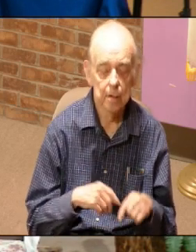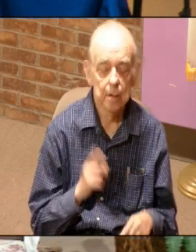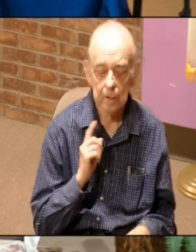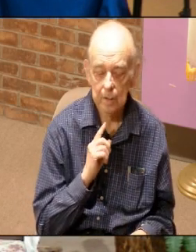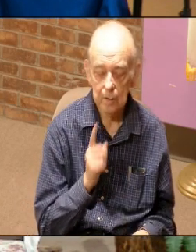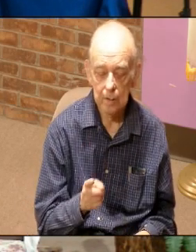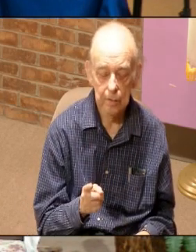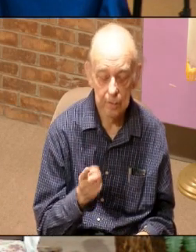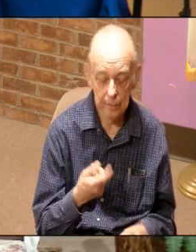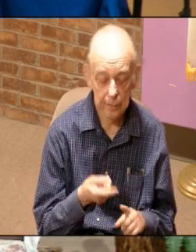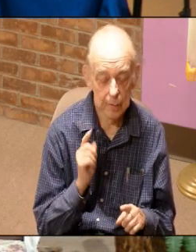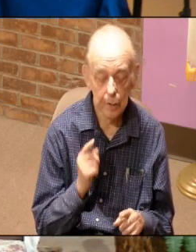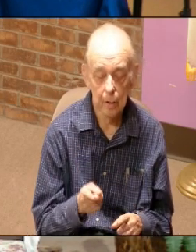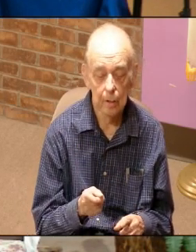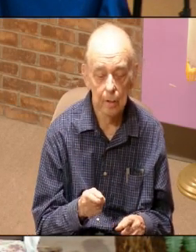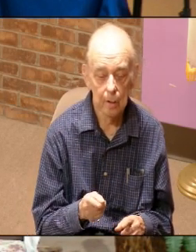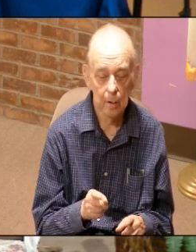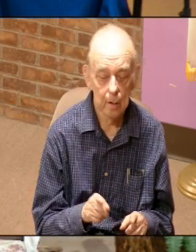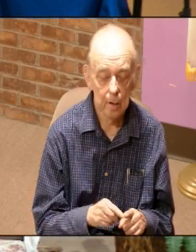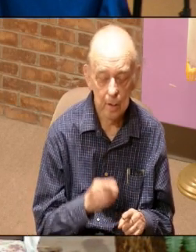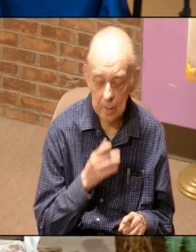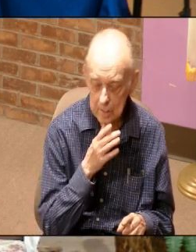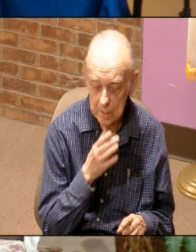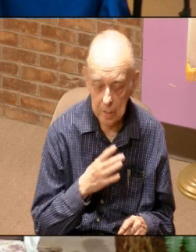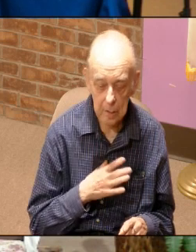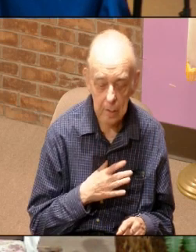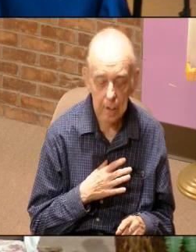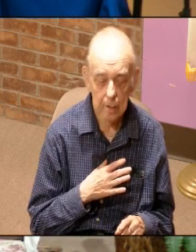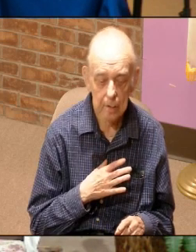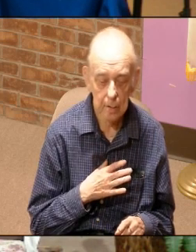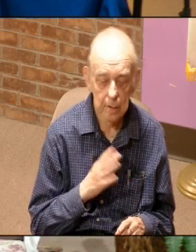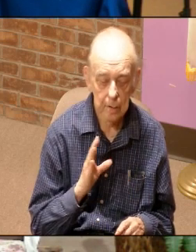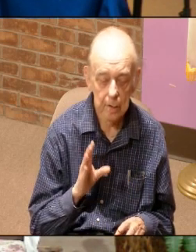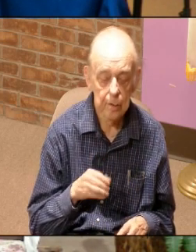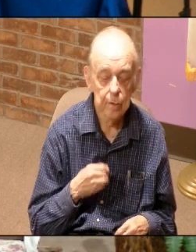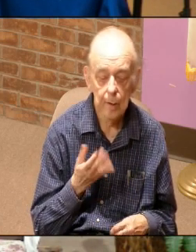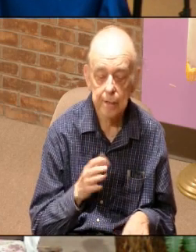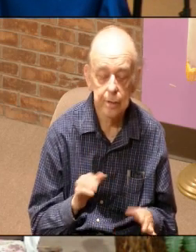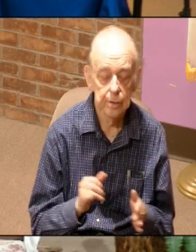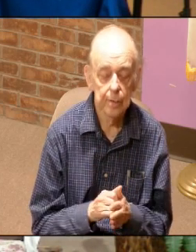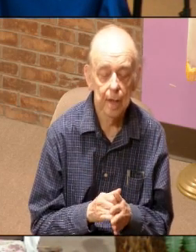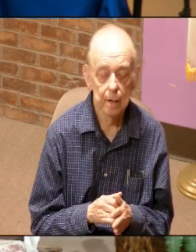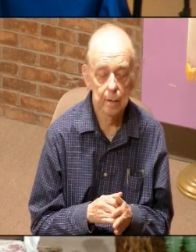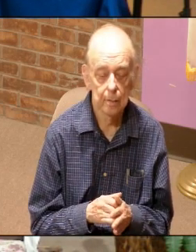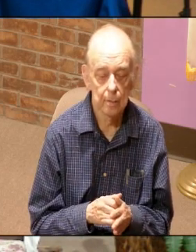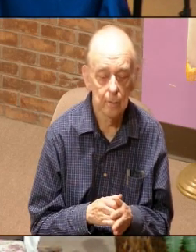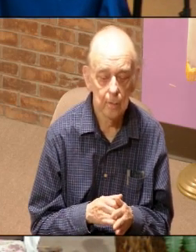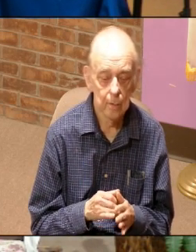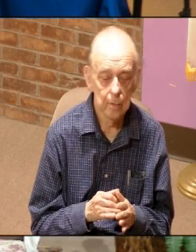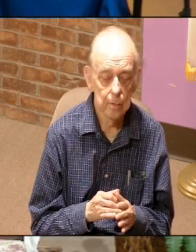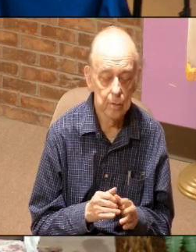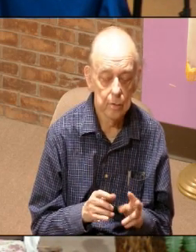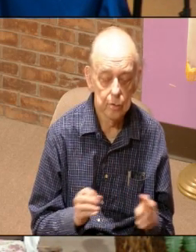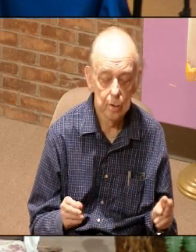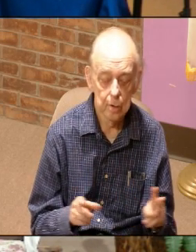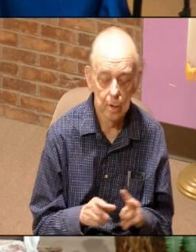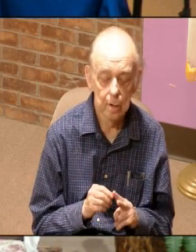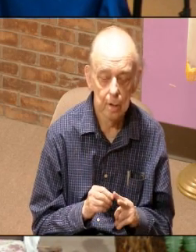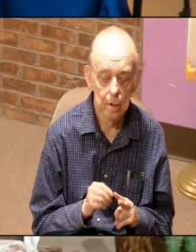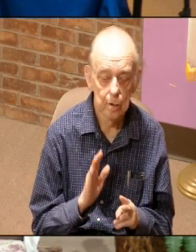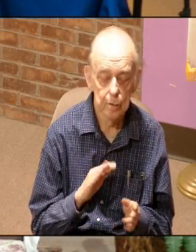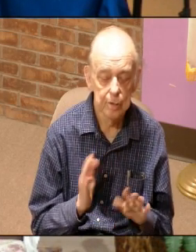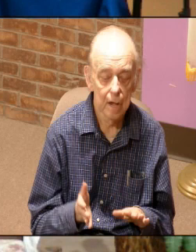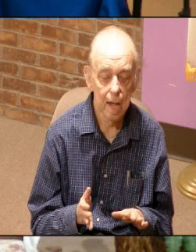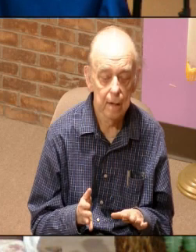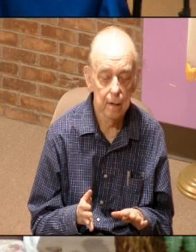demanded something from you as a woman, ladies, you had to do it, you had no choice. You would die